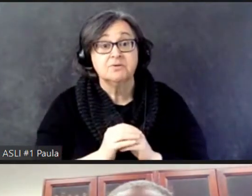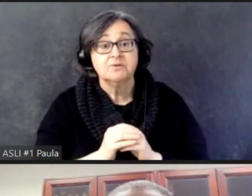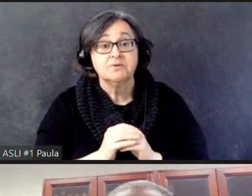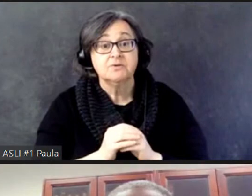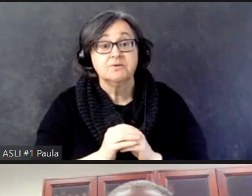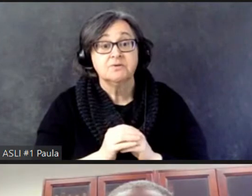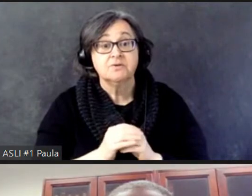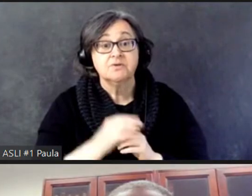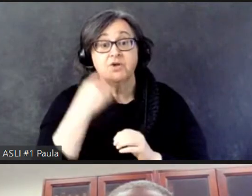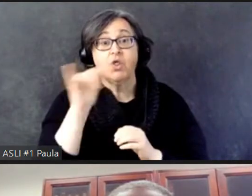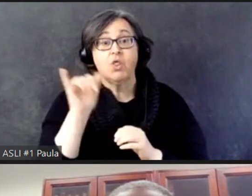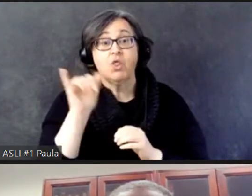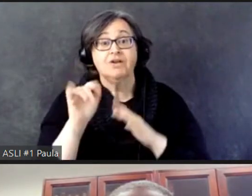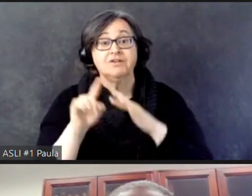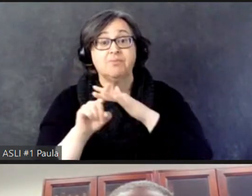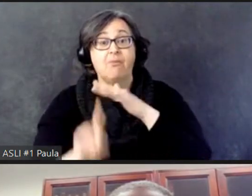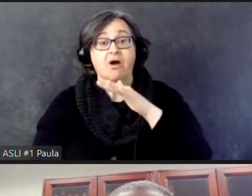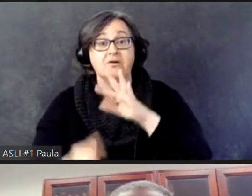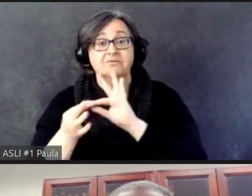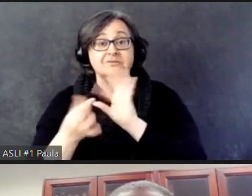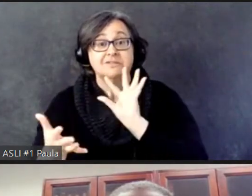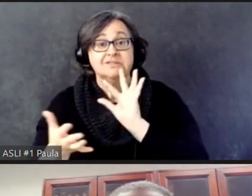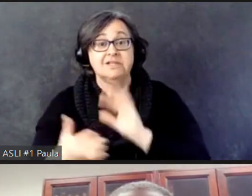It looks as if he's fallen off.